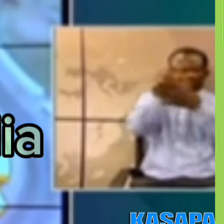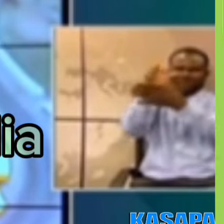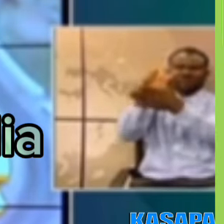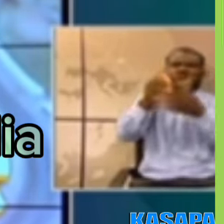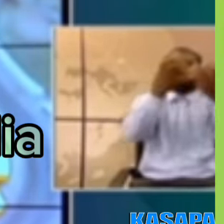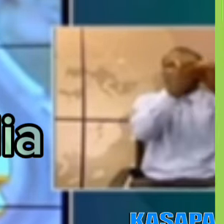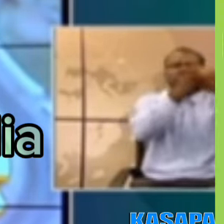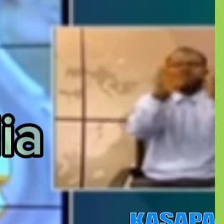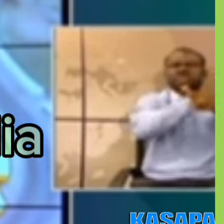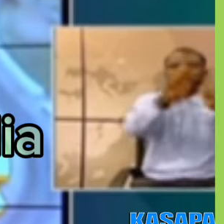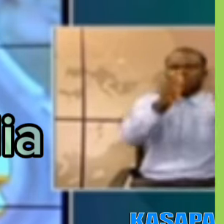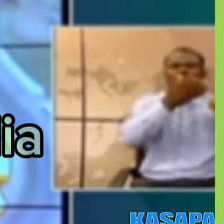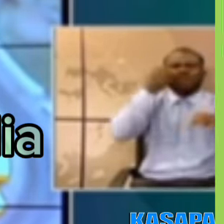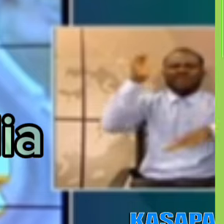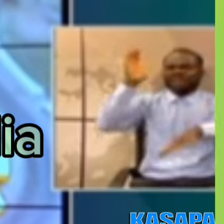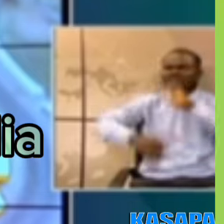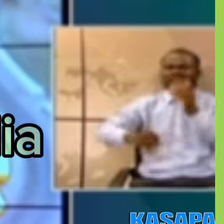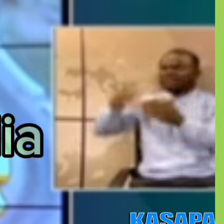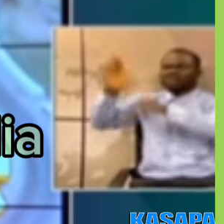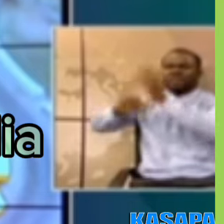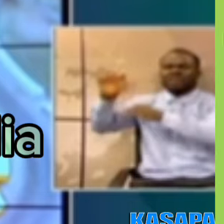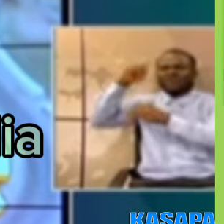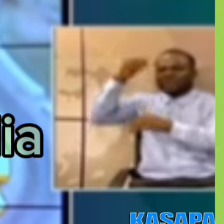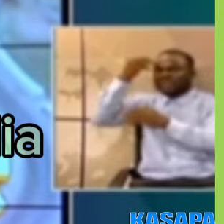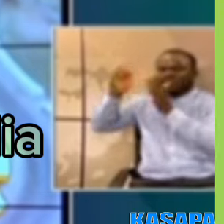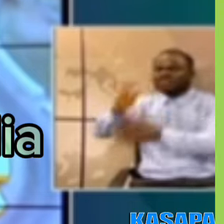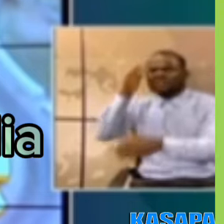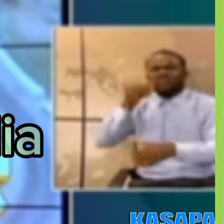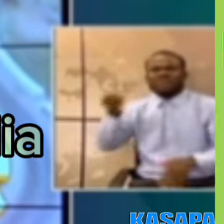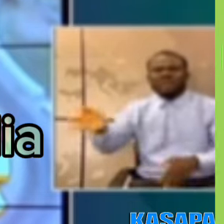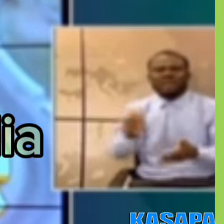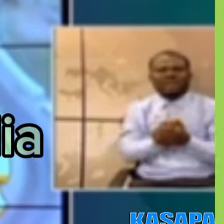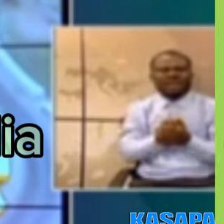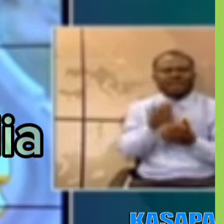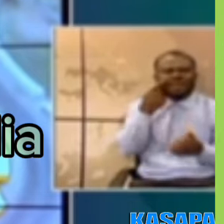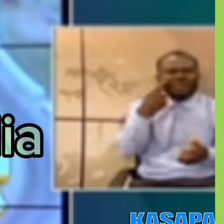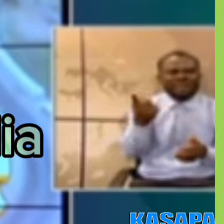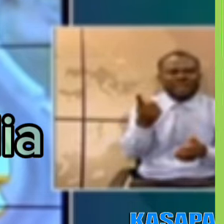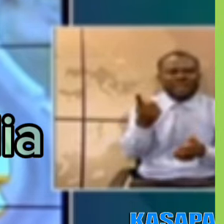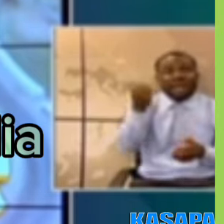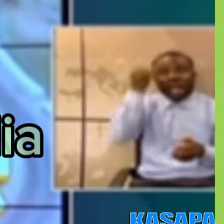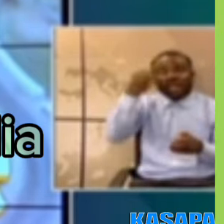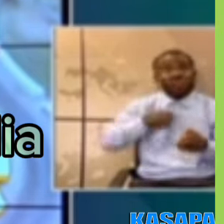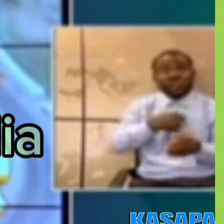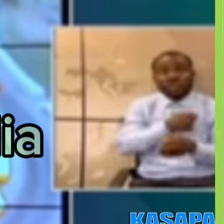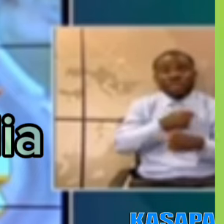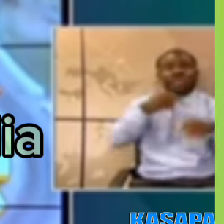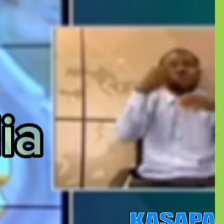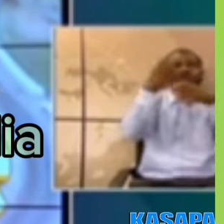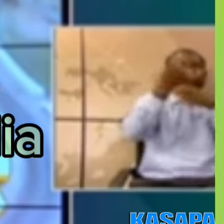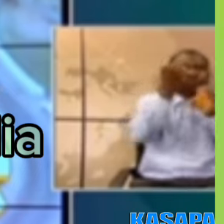minister, I'm quoting them. And someone here, someone here. So you see, the whole idea is that you're creating regions, you know. You are doing one